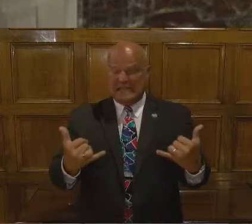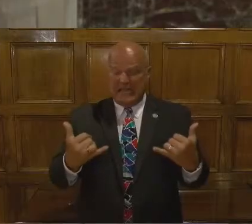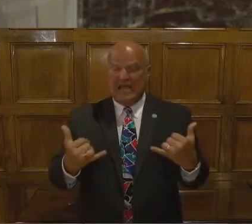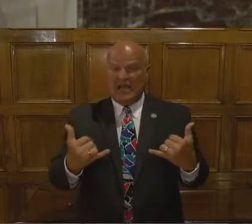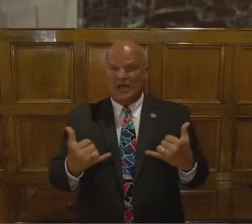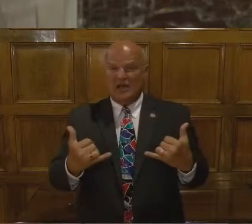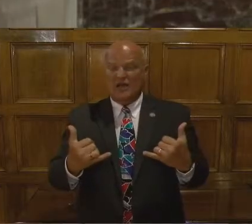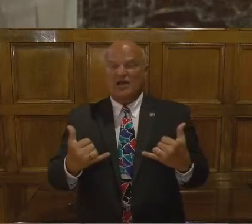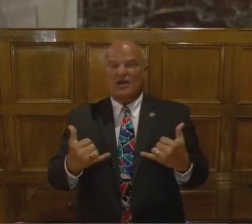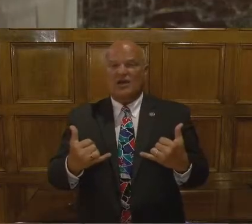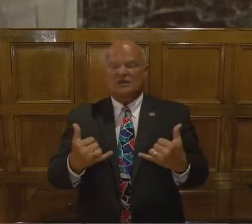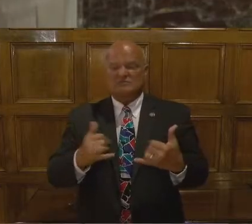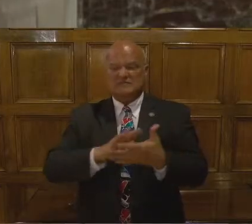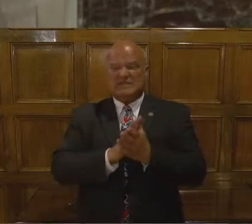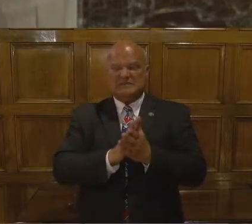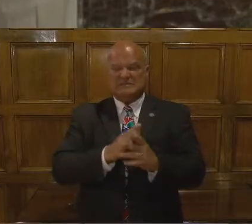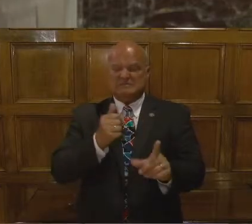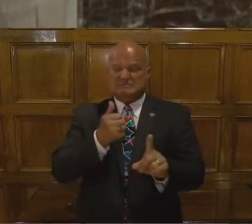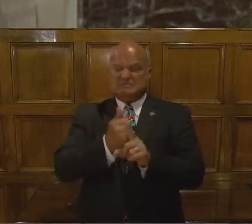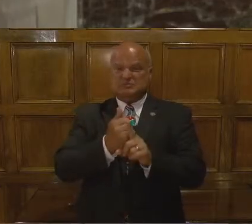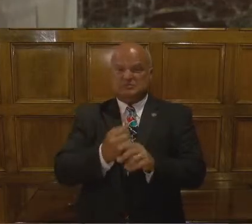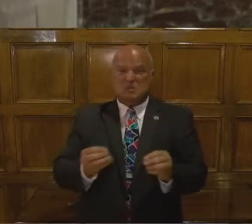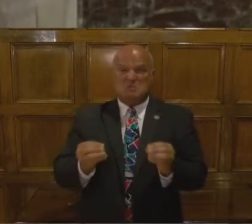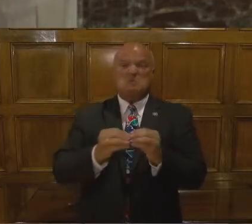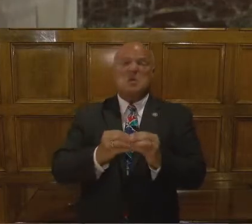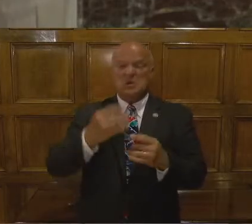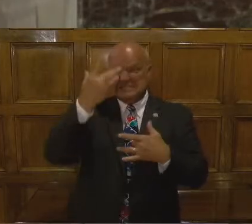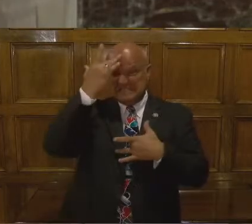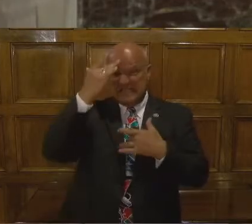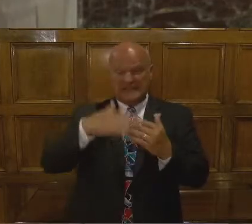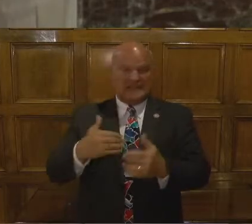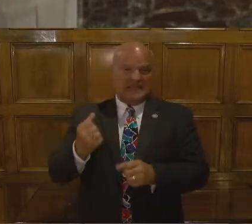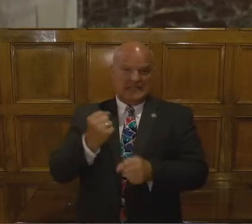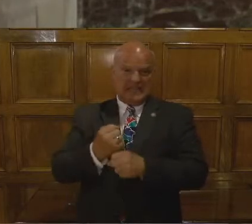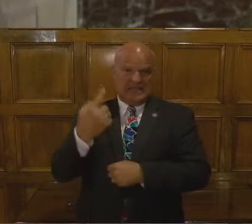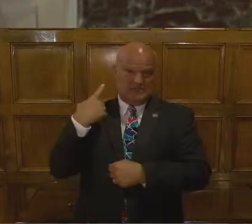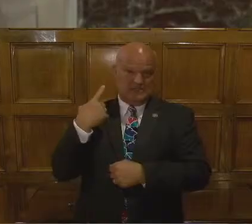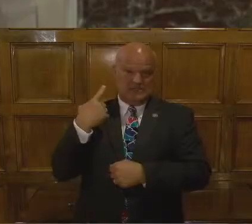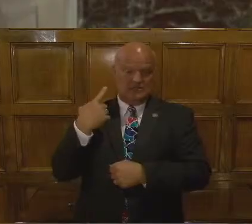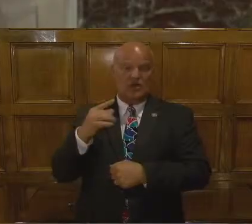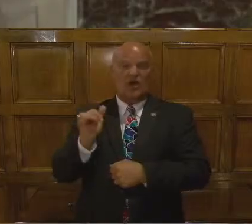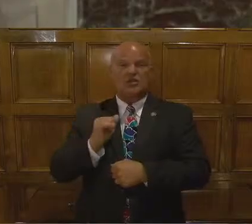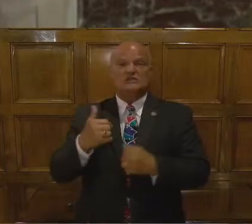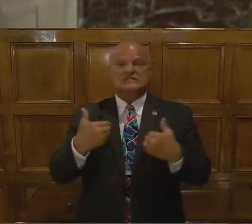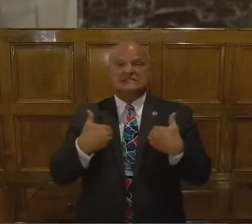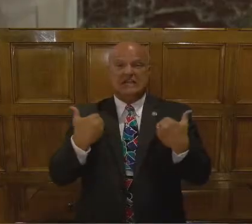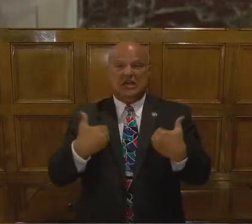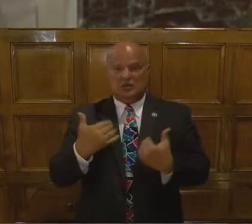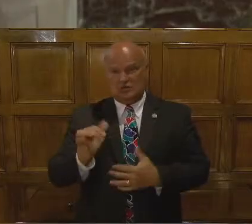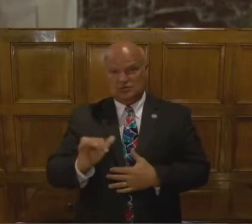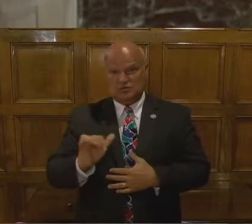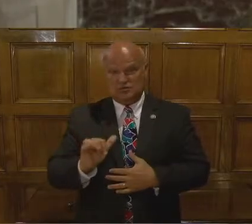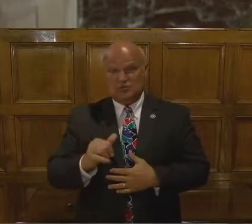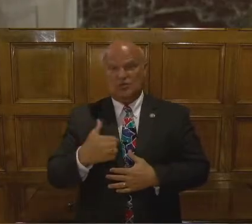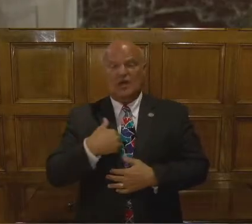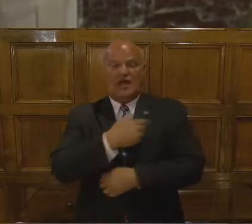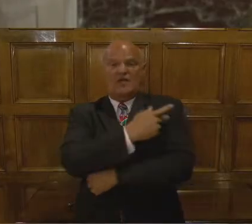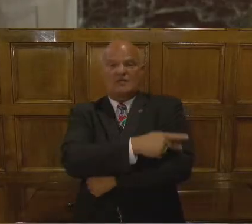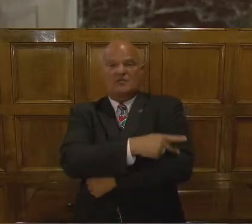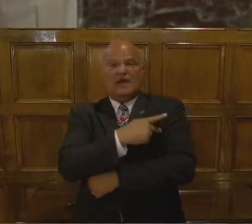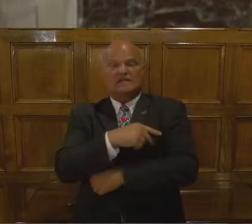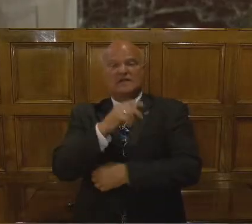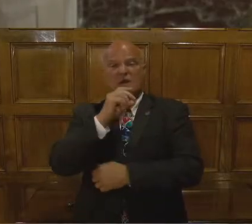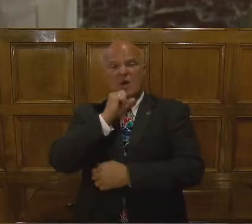are trending sicker than they were a year ago. And in fact, they are also trending younger. We've had patients in